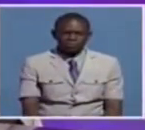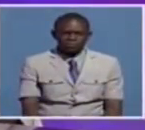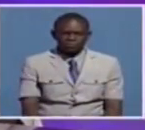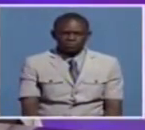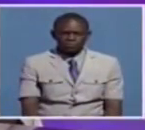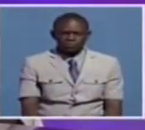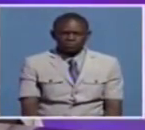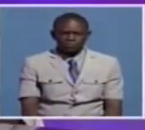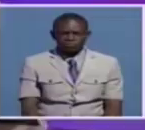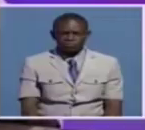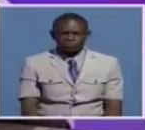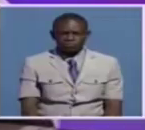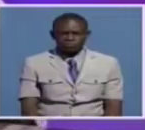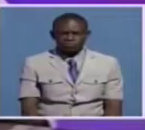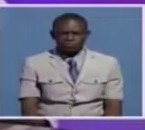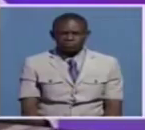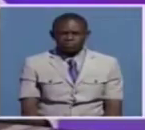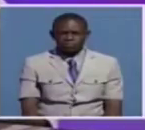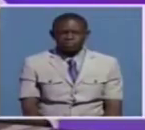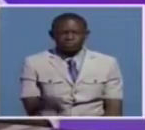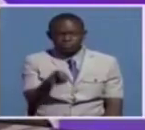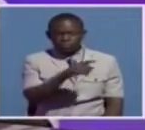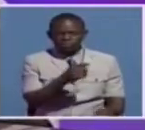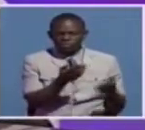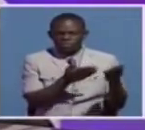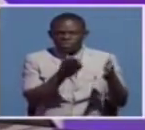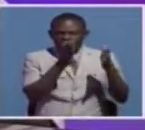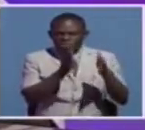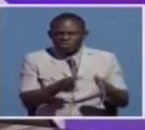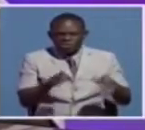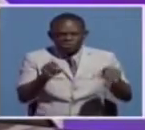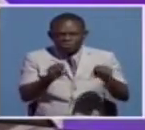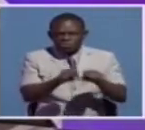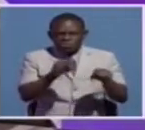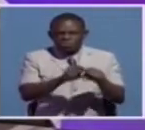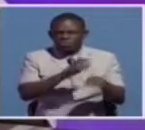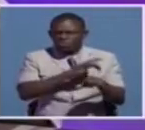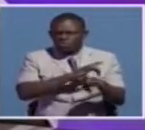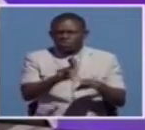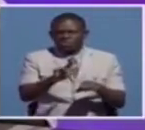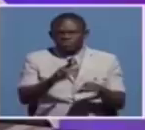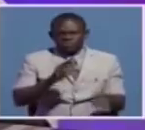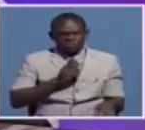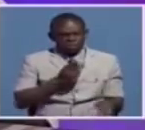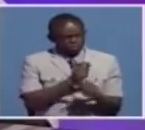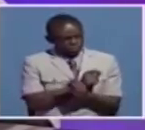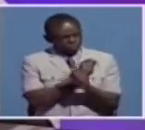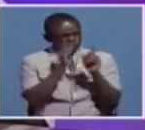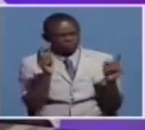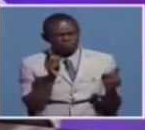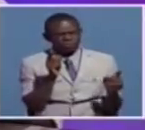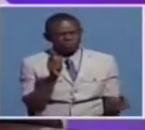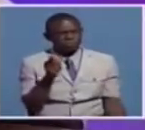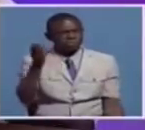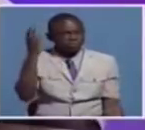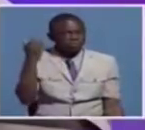we were surprised that they weren't wearing shoes. That was one of the rules by the colonial masters. The